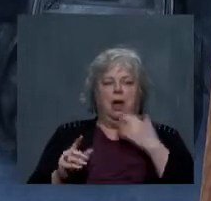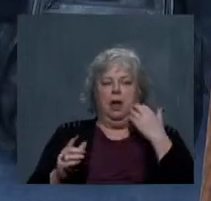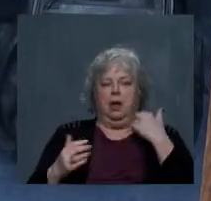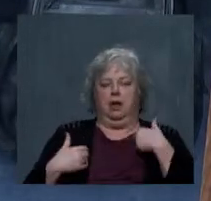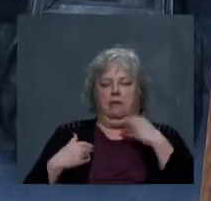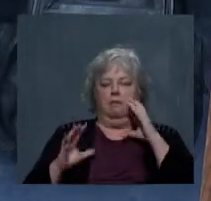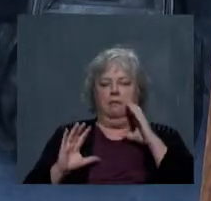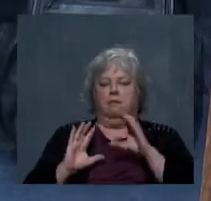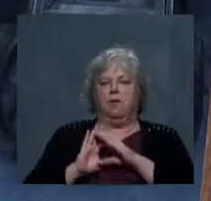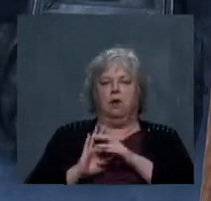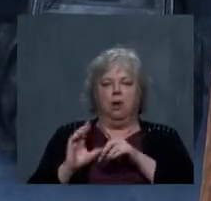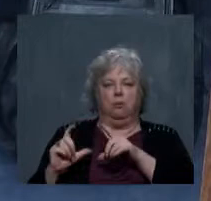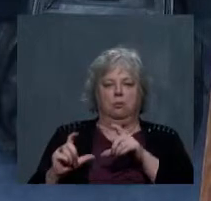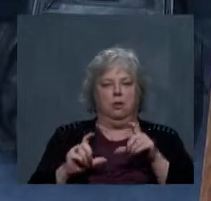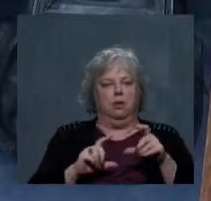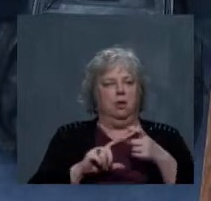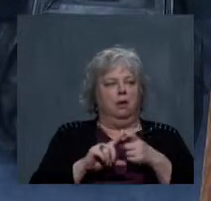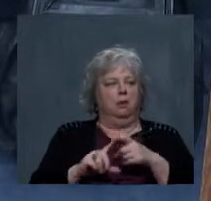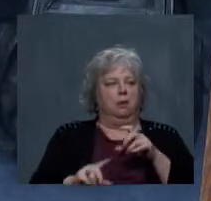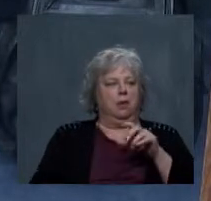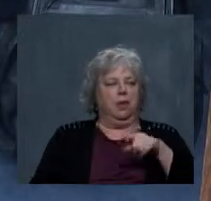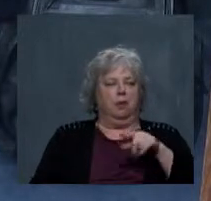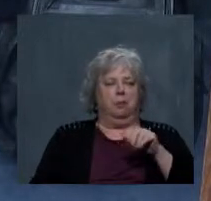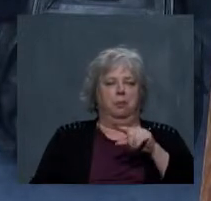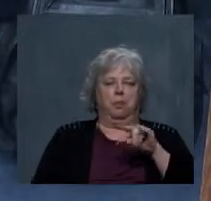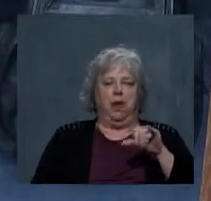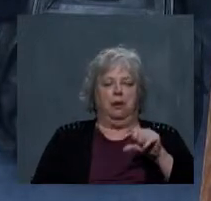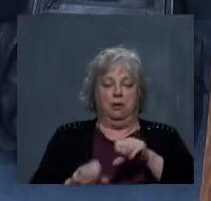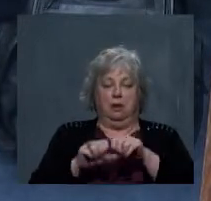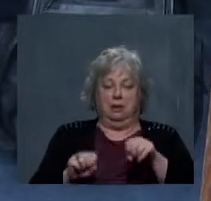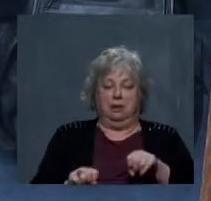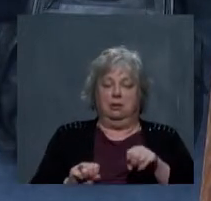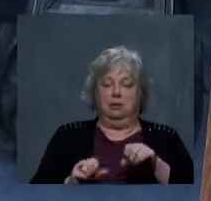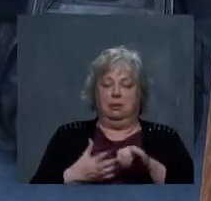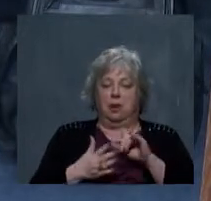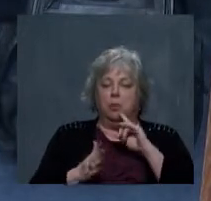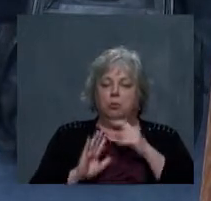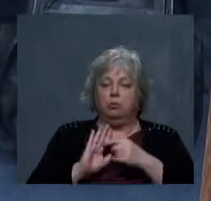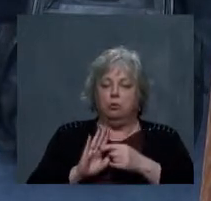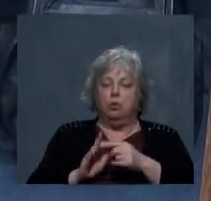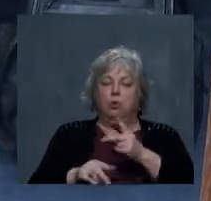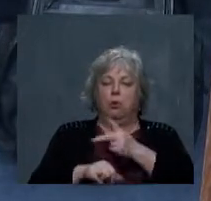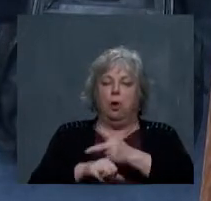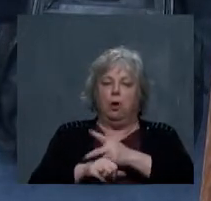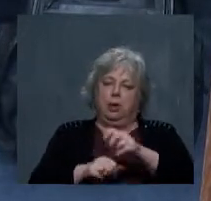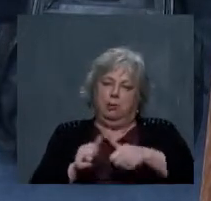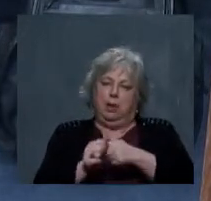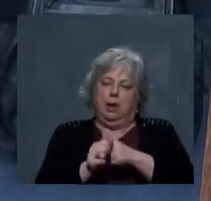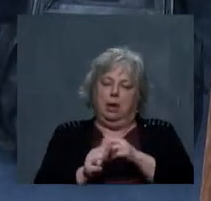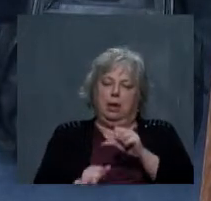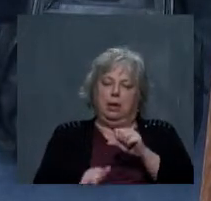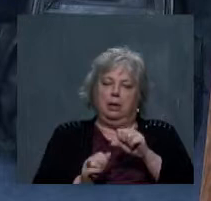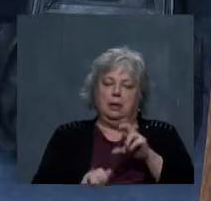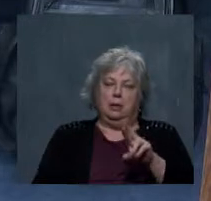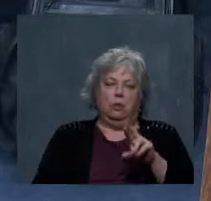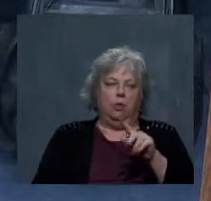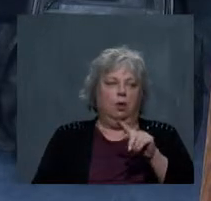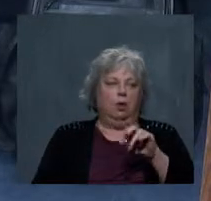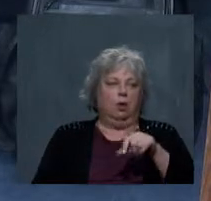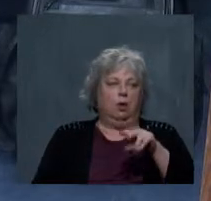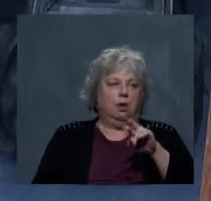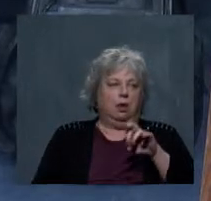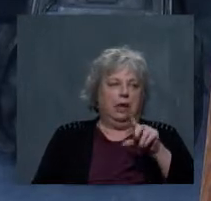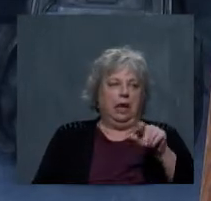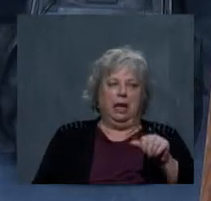here from the Pages system that shows the parking area behind Senor Tequila is actually built in